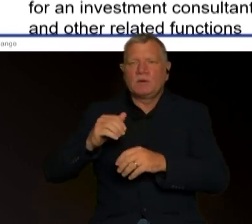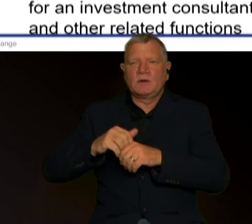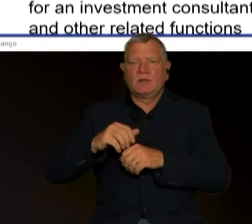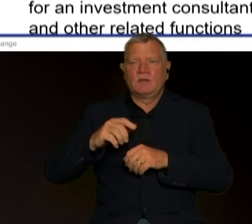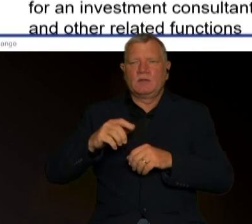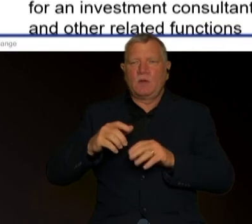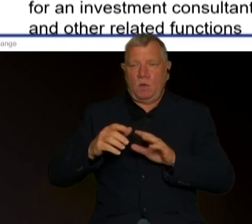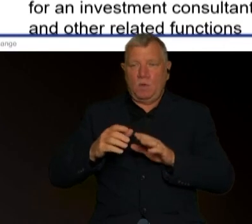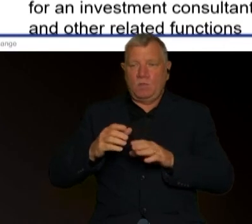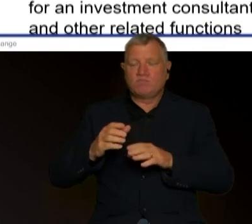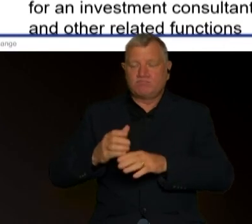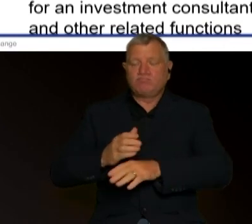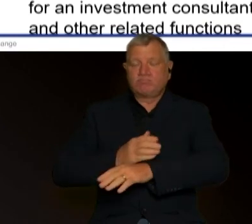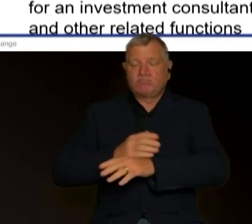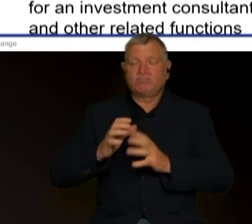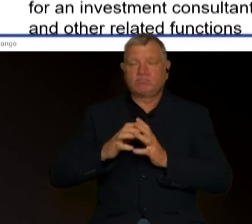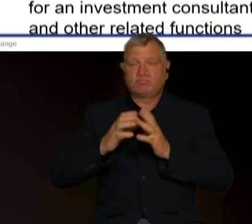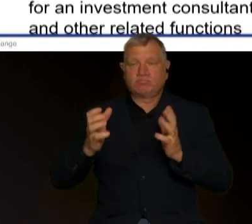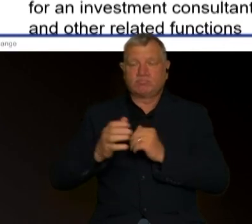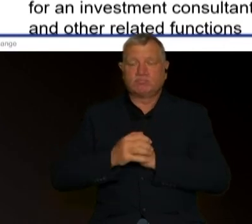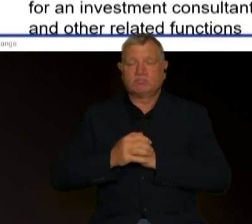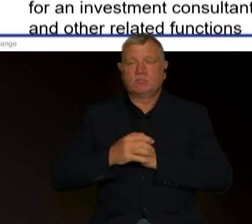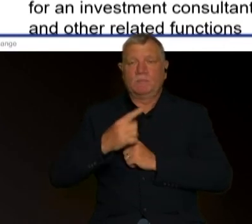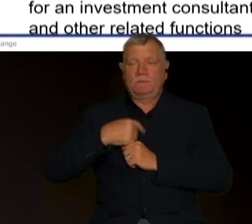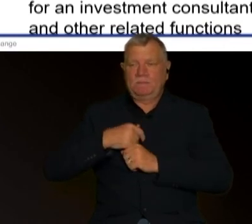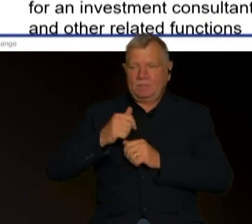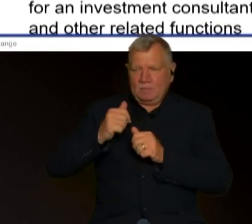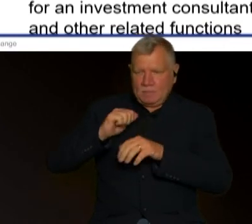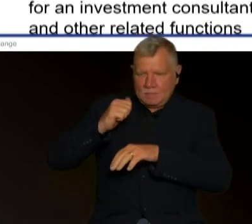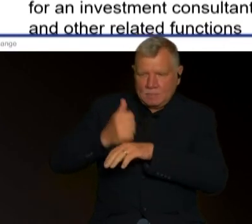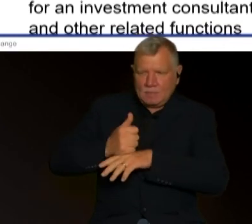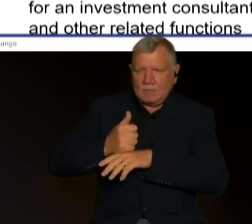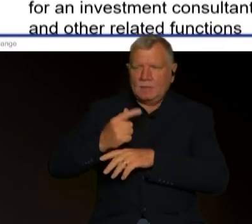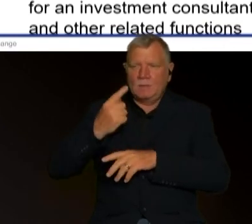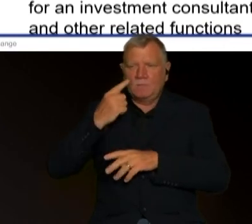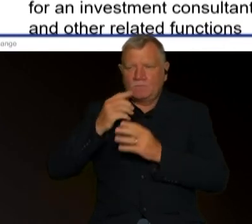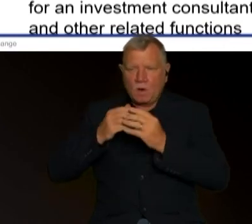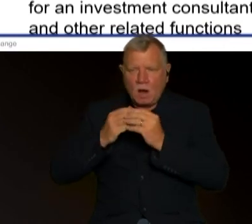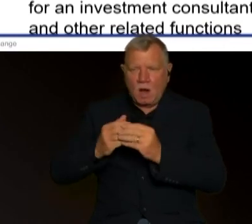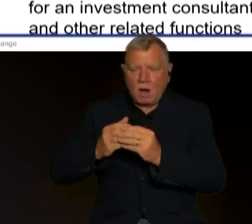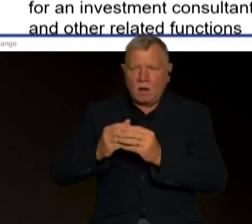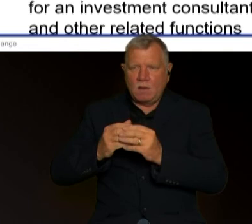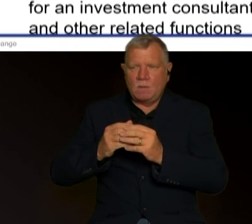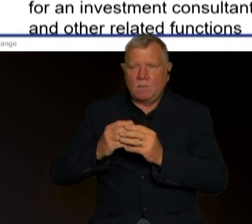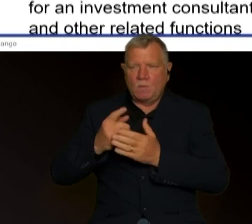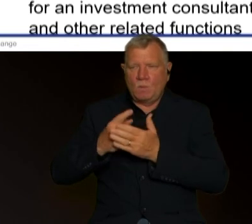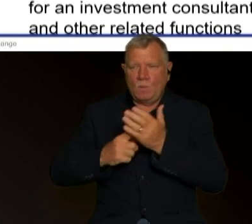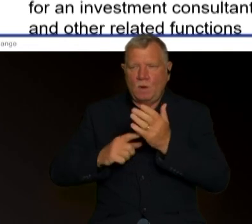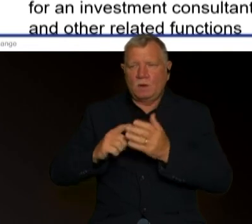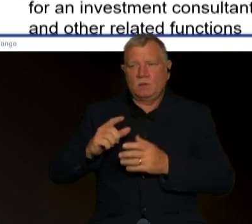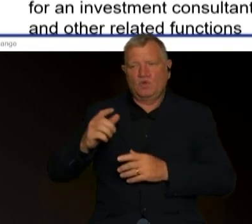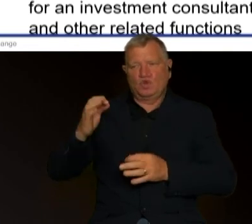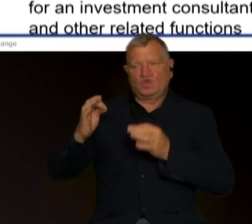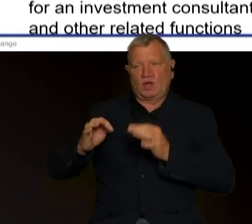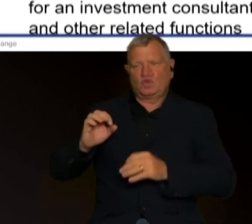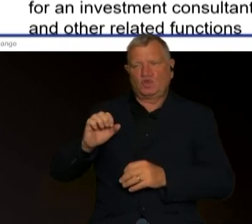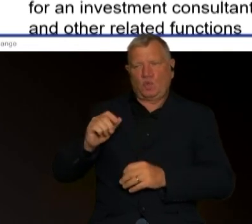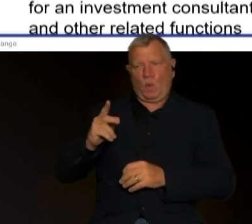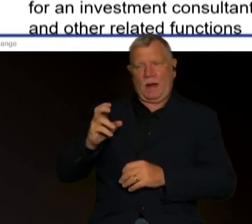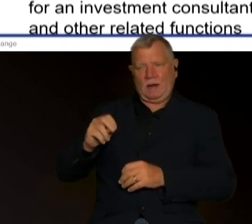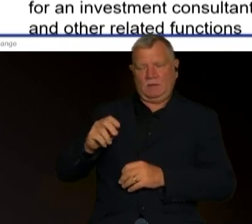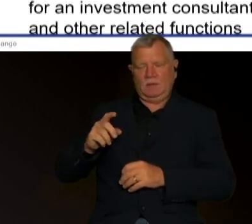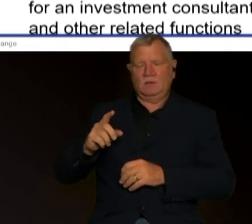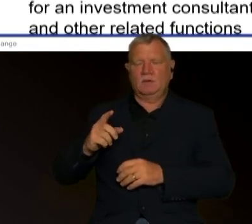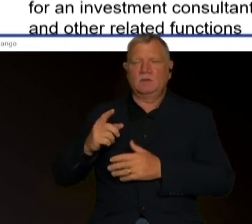significant progress has been made. We continue to faithfully implement the Pension Reserve Trust guidelines conferred by Judge Swain as part of the plan